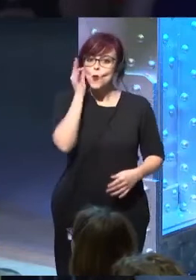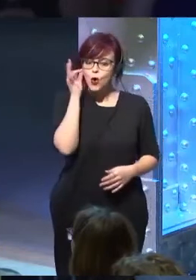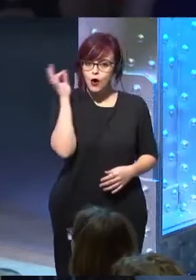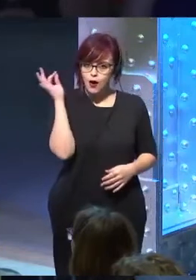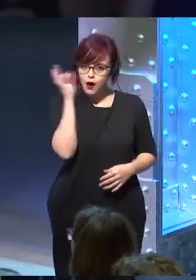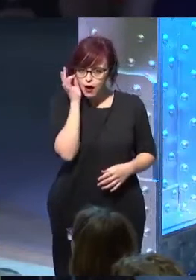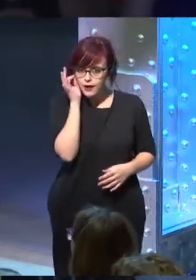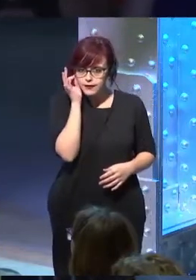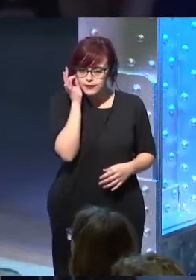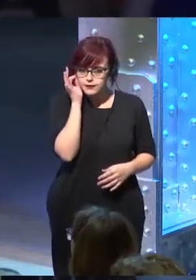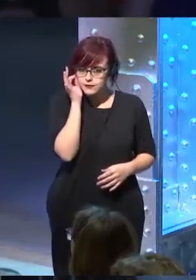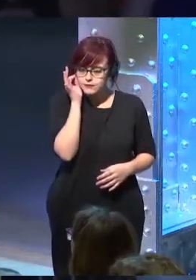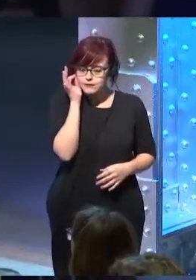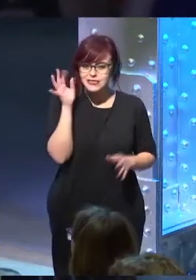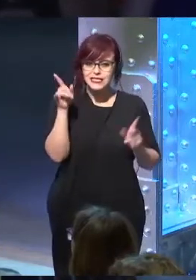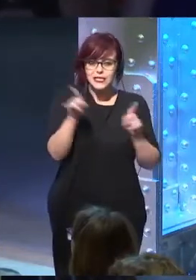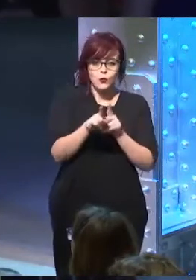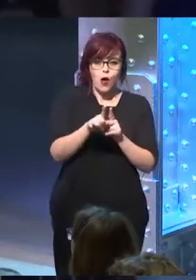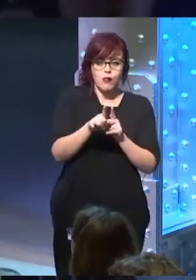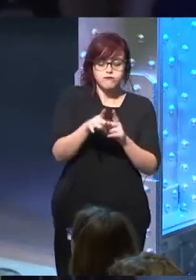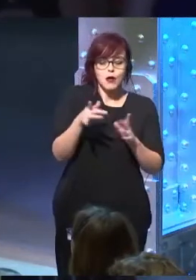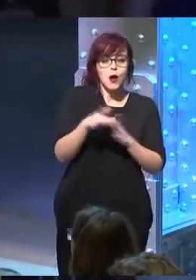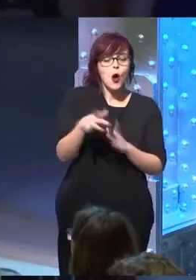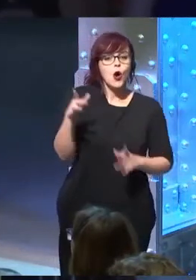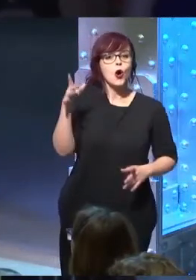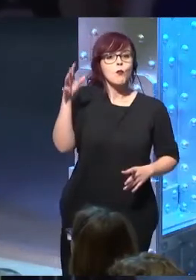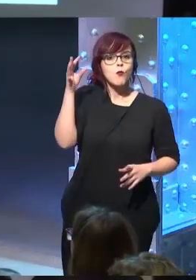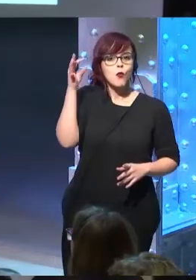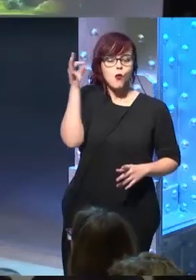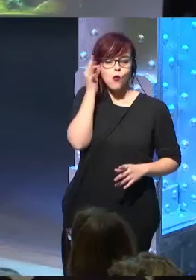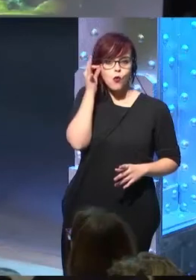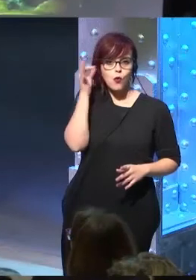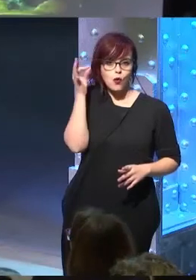silenced in the process of being transformed.